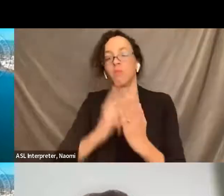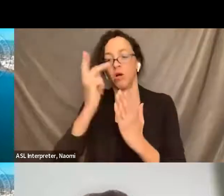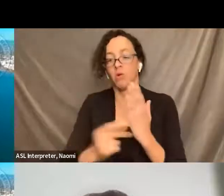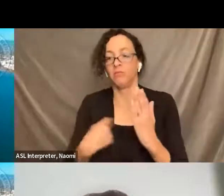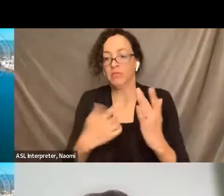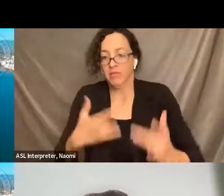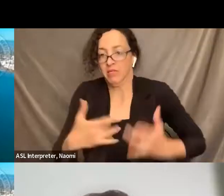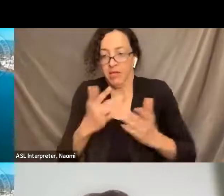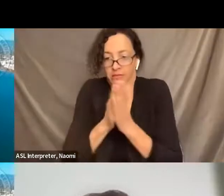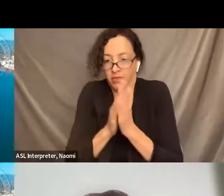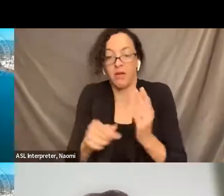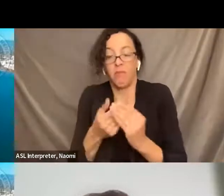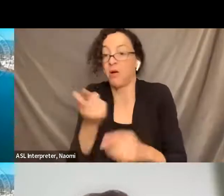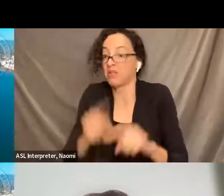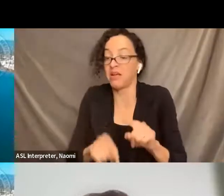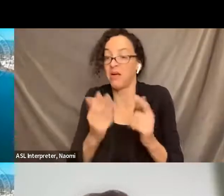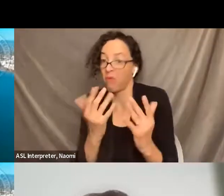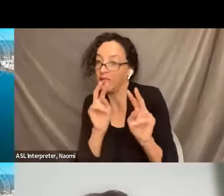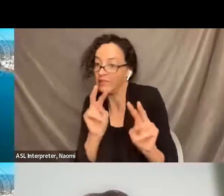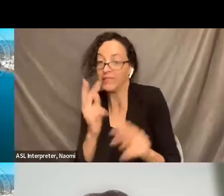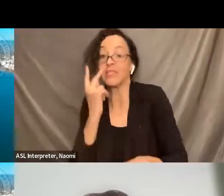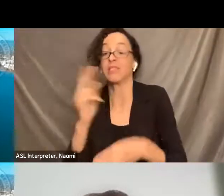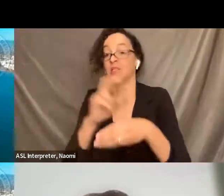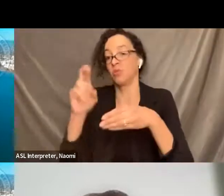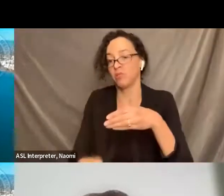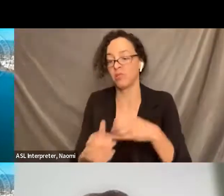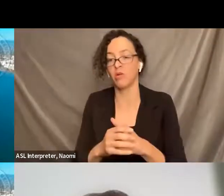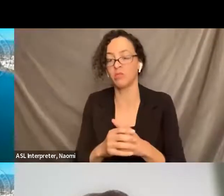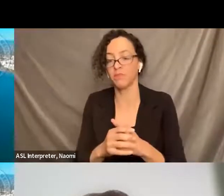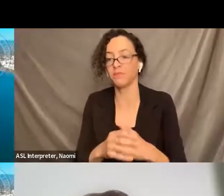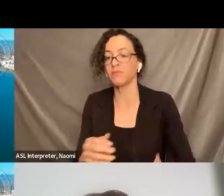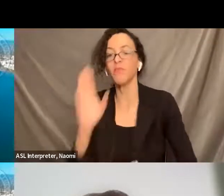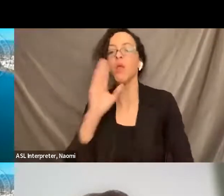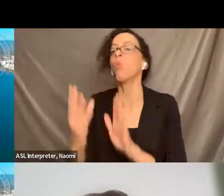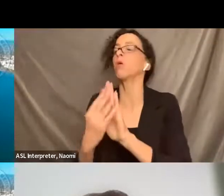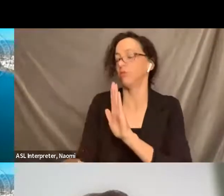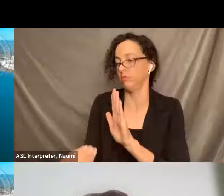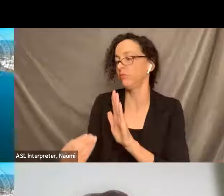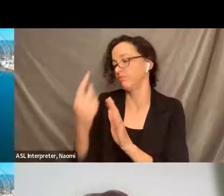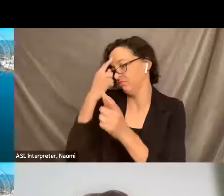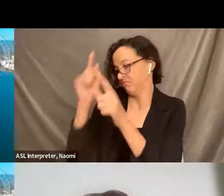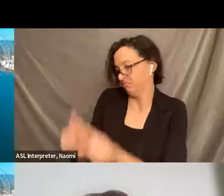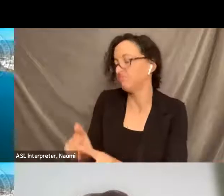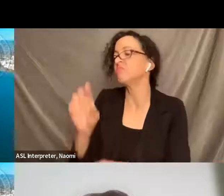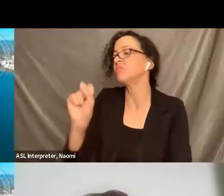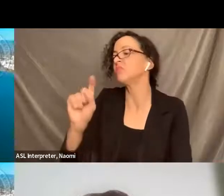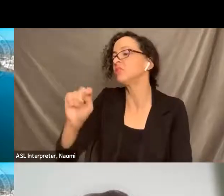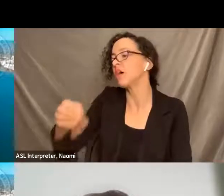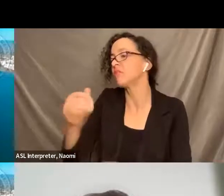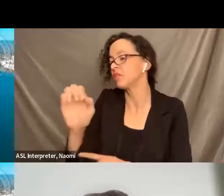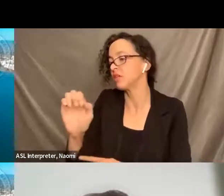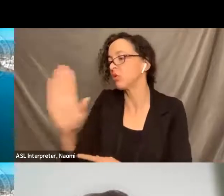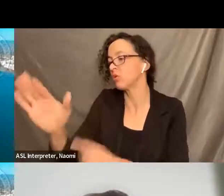and can't wait to see the results. And I will echo Stephanie that the CAT team